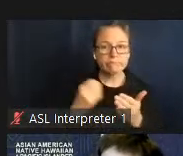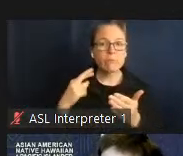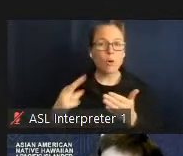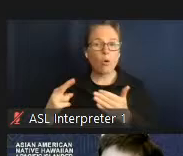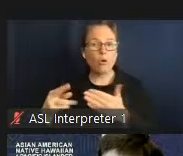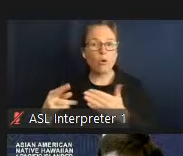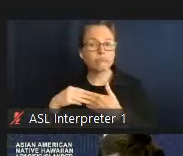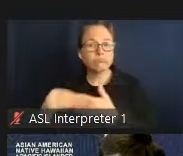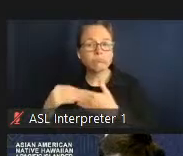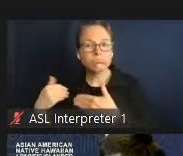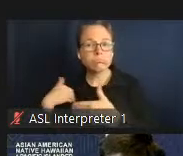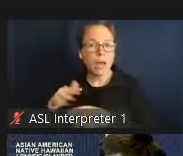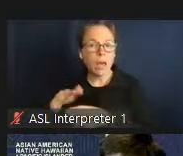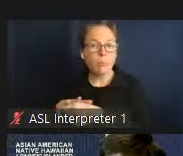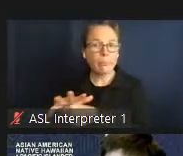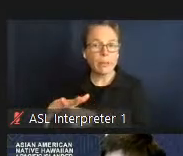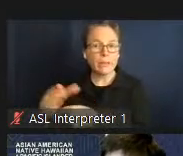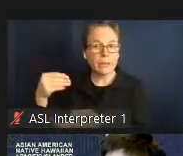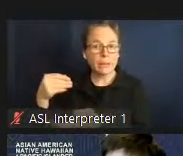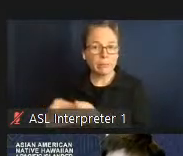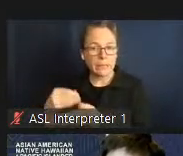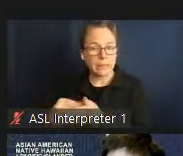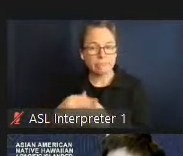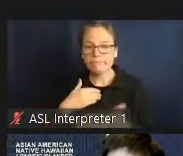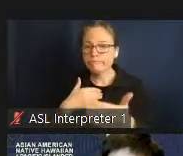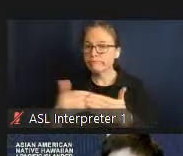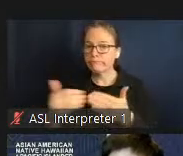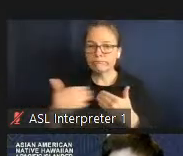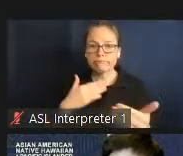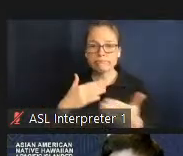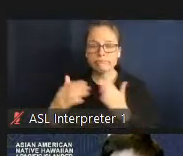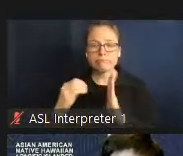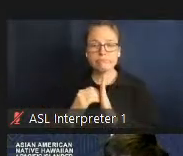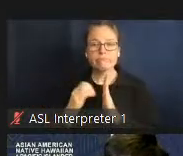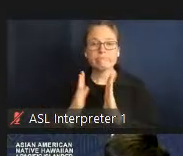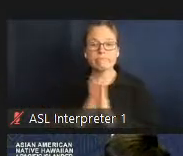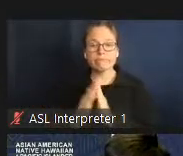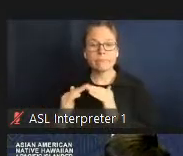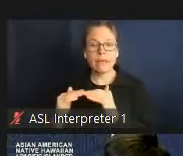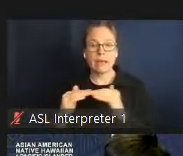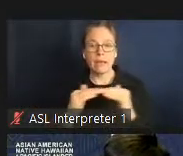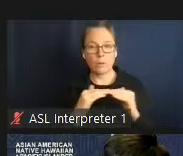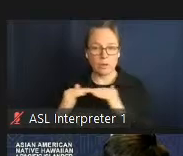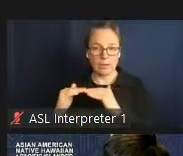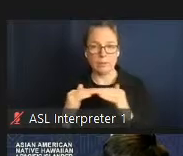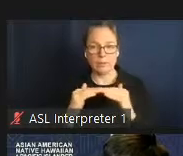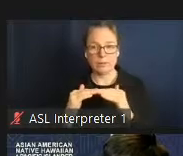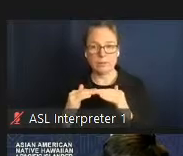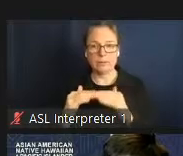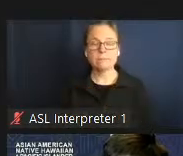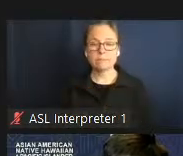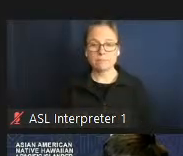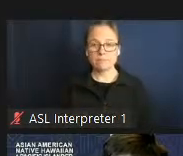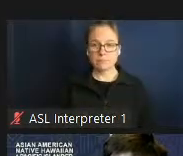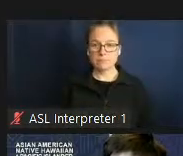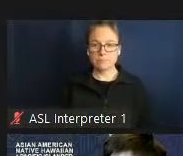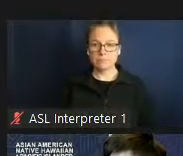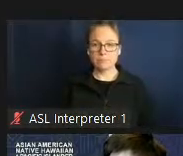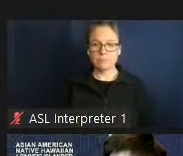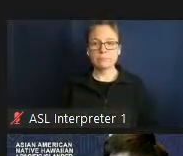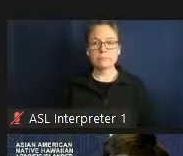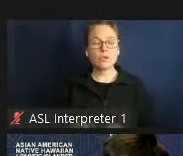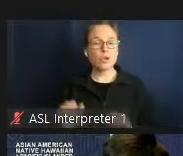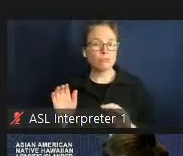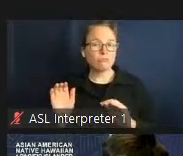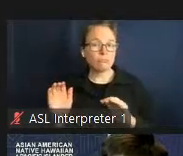a more flush time, which we hope to be in the years to come. So as a reminder,